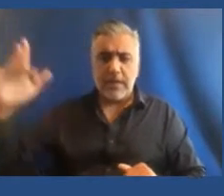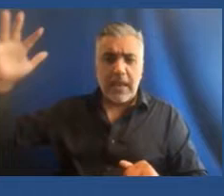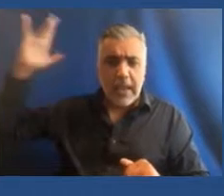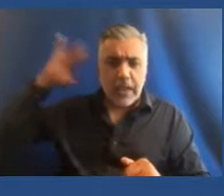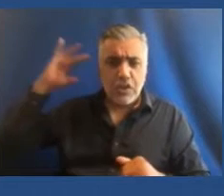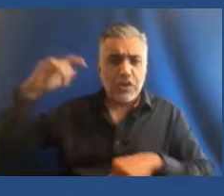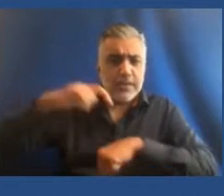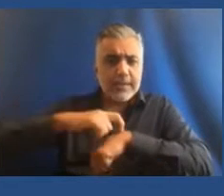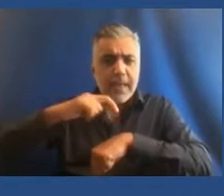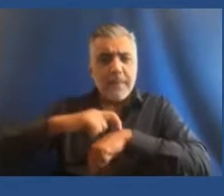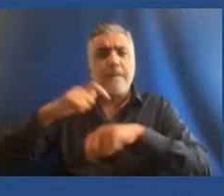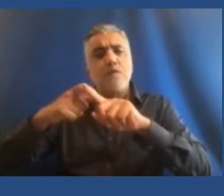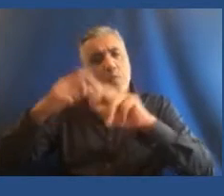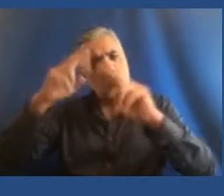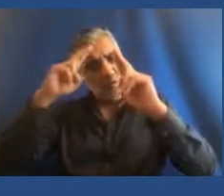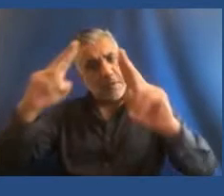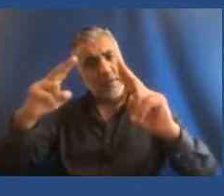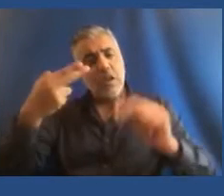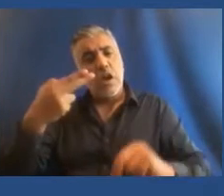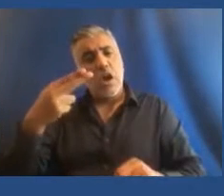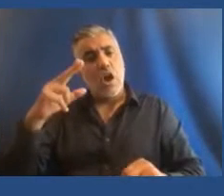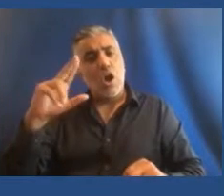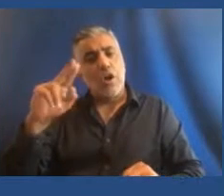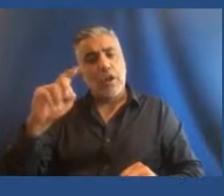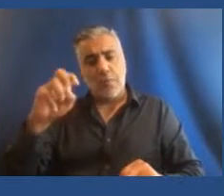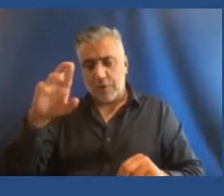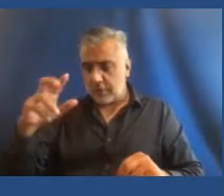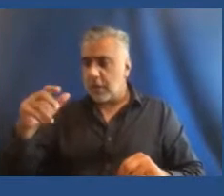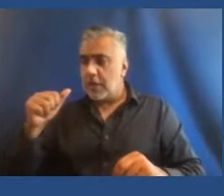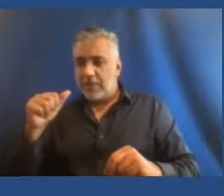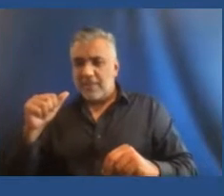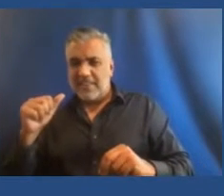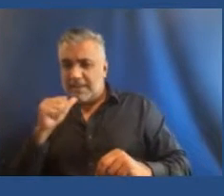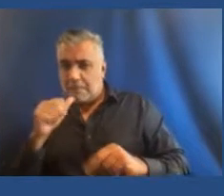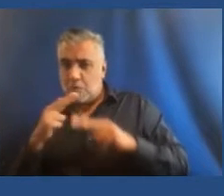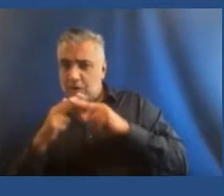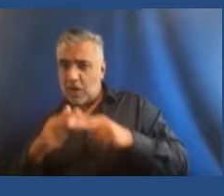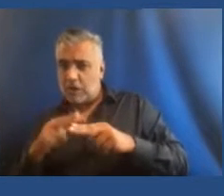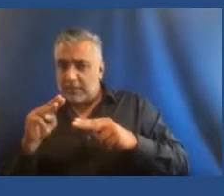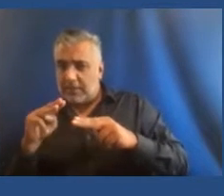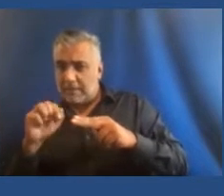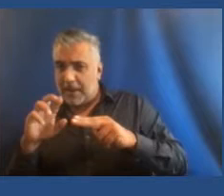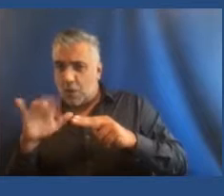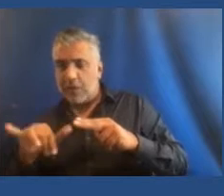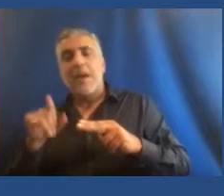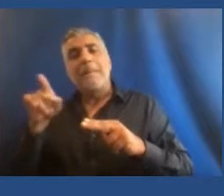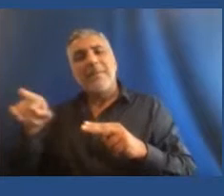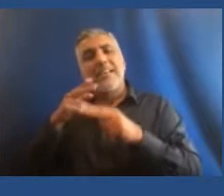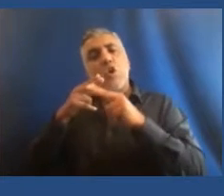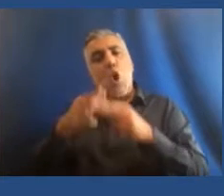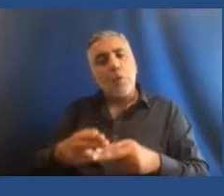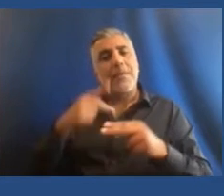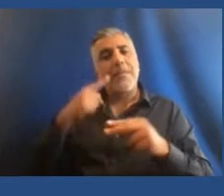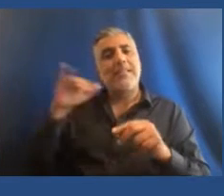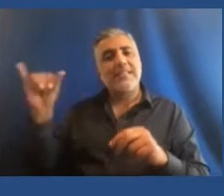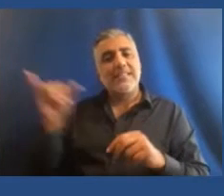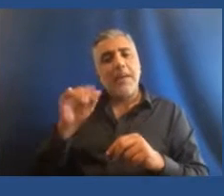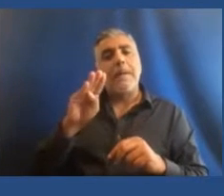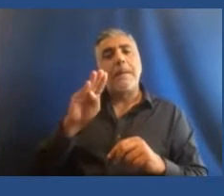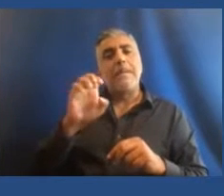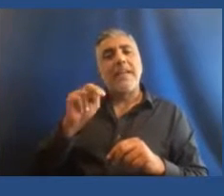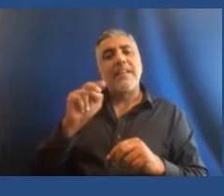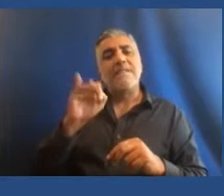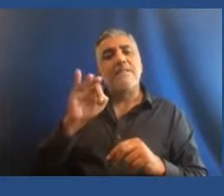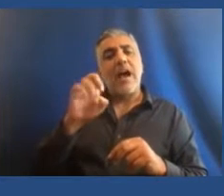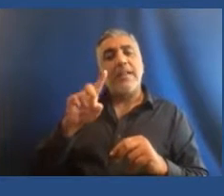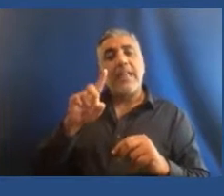love. And finally, on this day, when we venerate the most holy name of Mary, let us pray the Angelus.